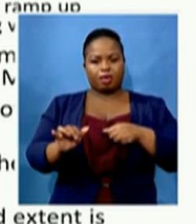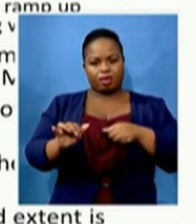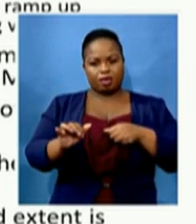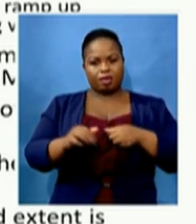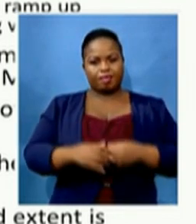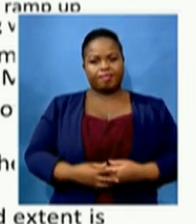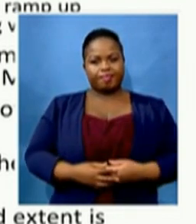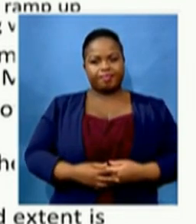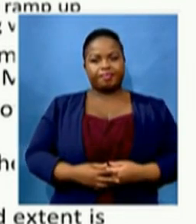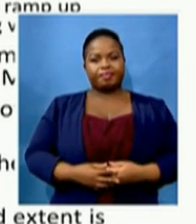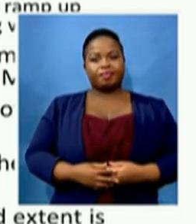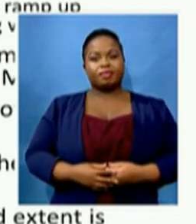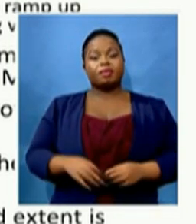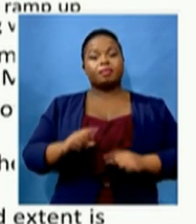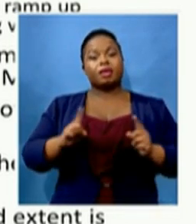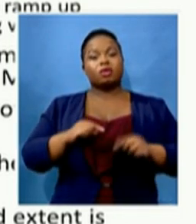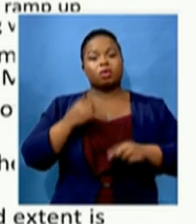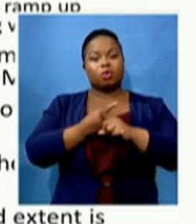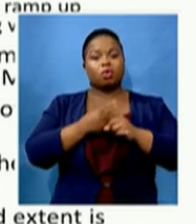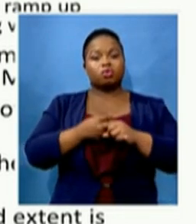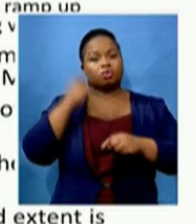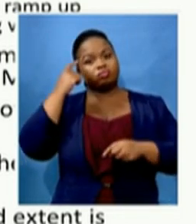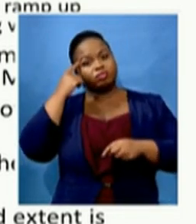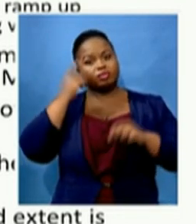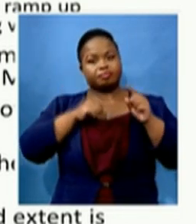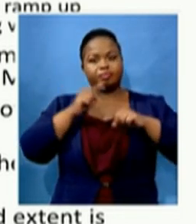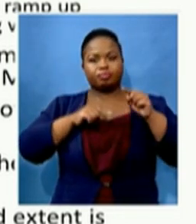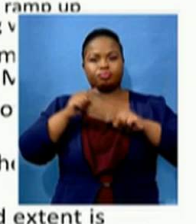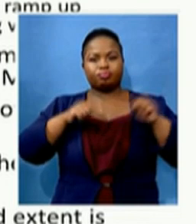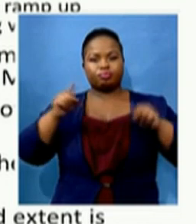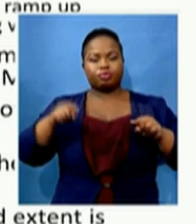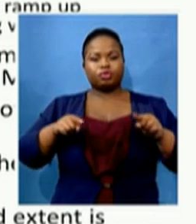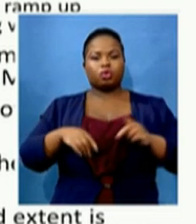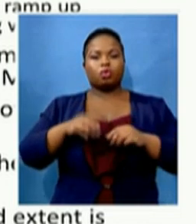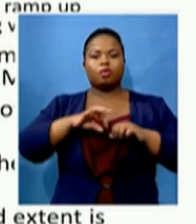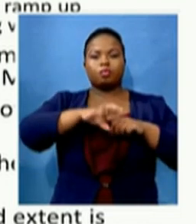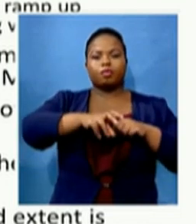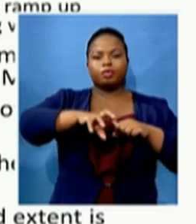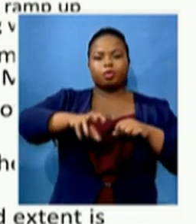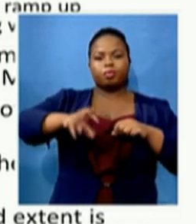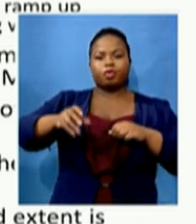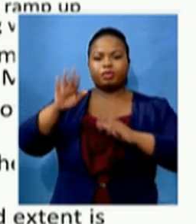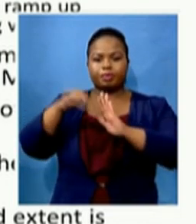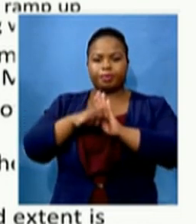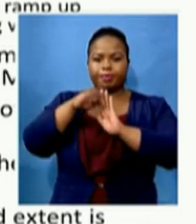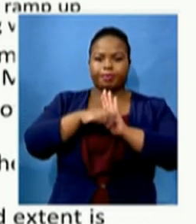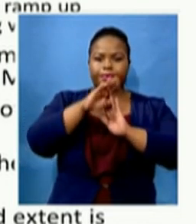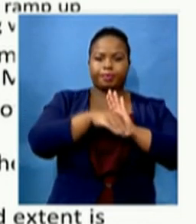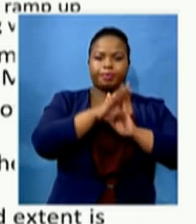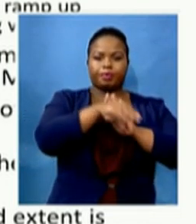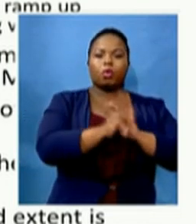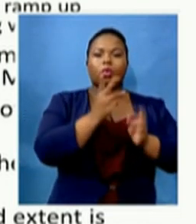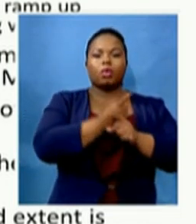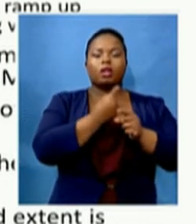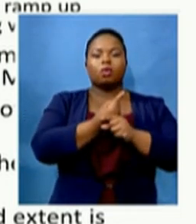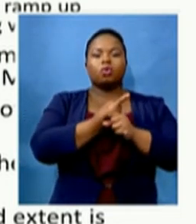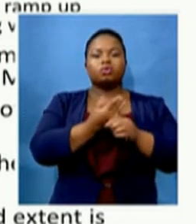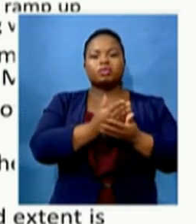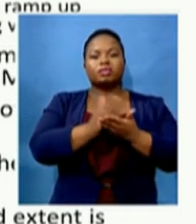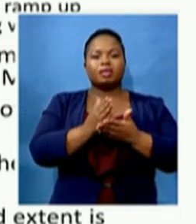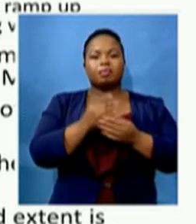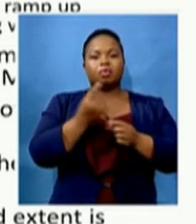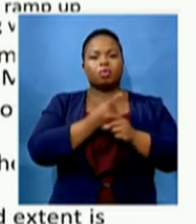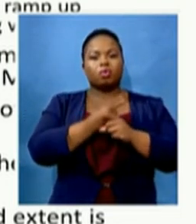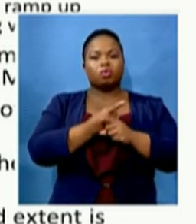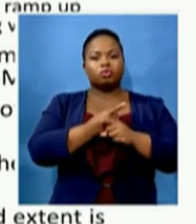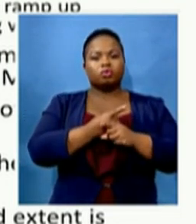and scale of peaks between the provinces, and the variation will be greater at lower spatial scales, such as districts and subdistricts. Approximately 12 to